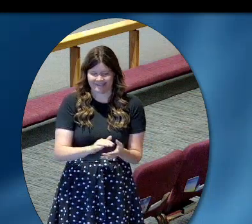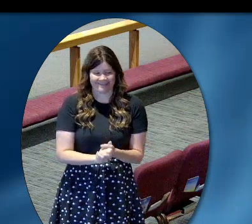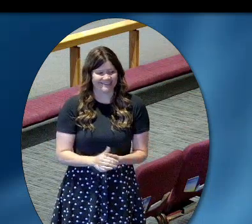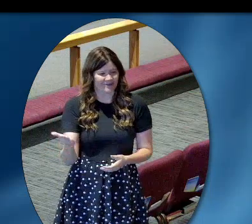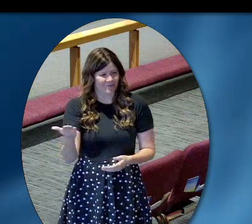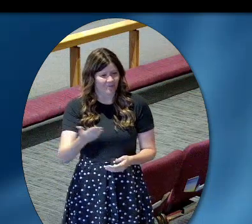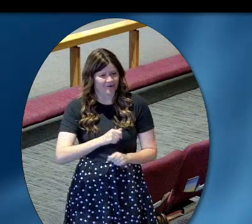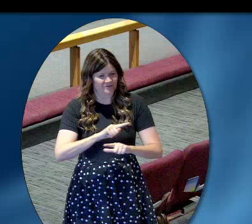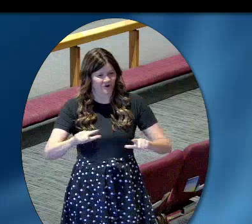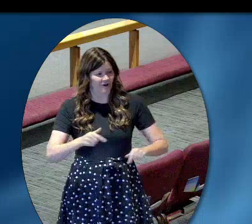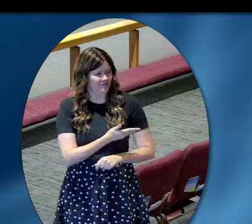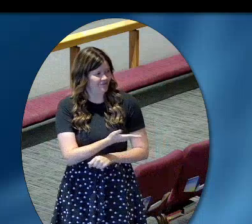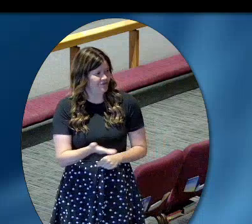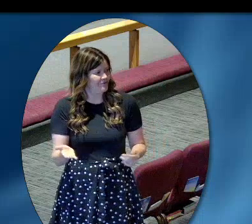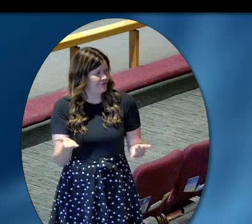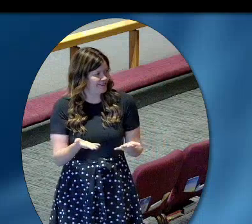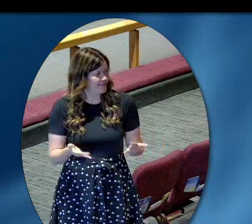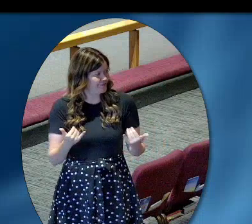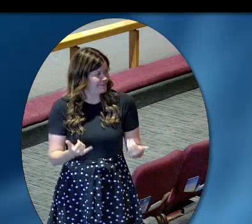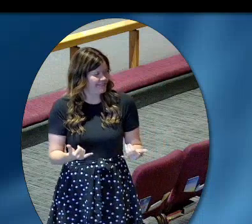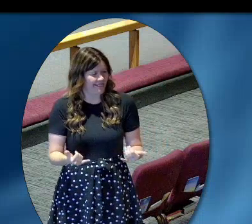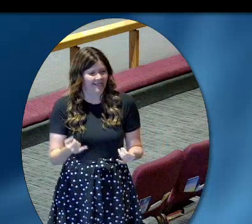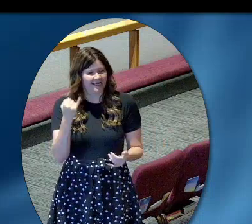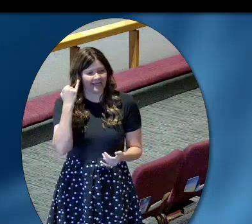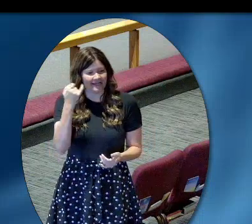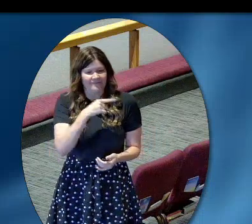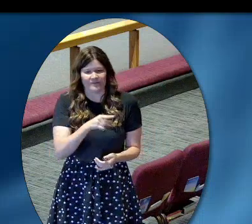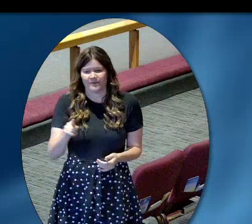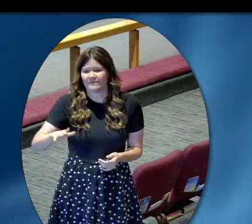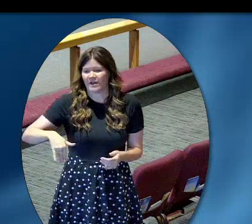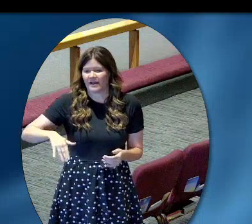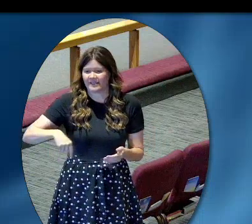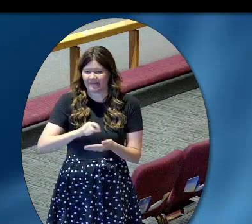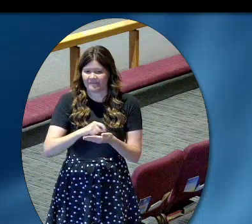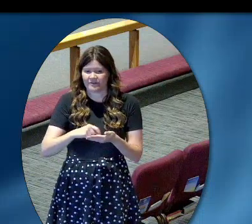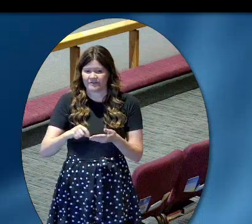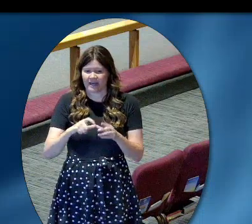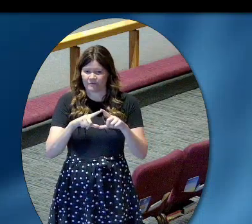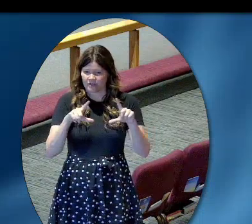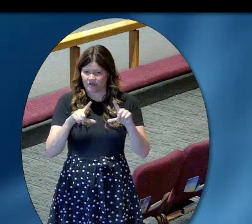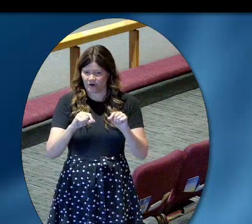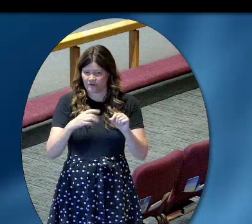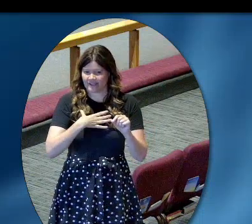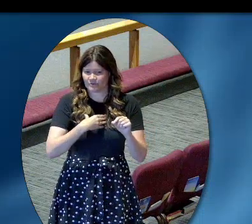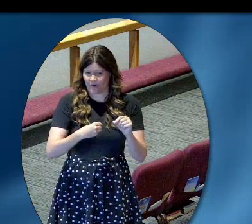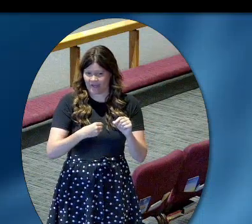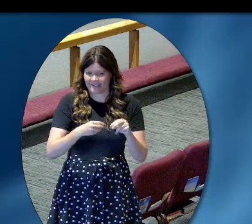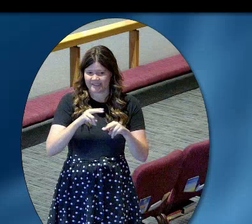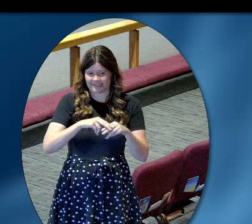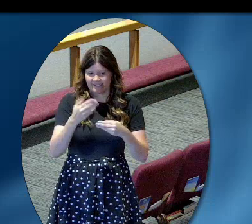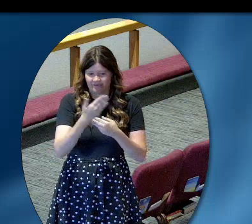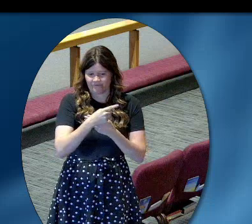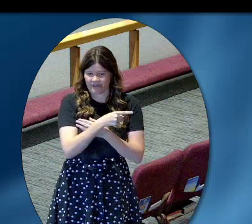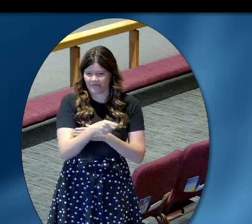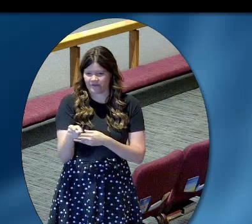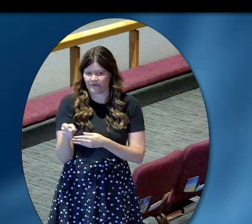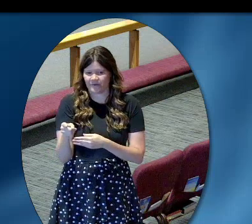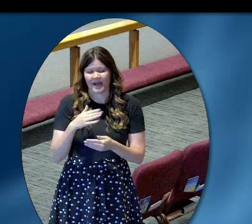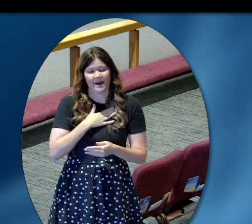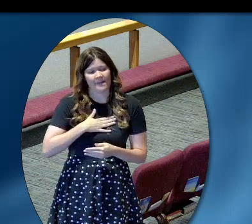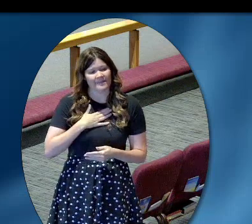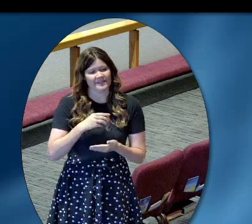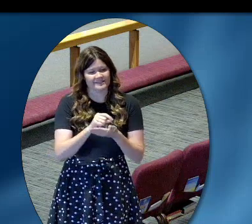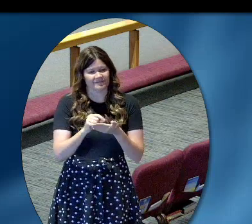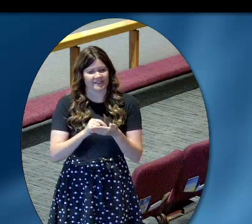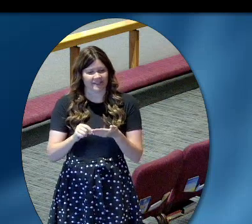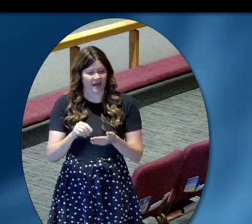this morning. If you haven't already done so, there's a white card like this in the seat back in front of you. Please take a moment to fill that out.